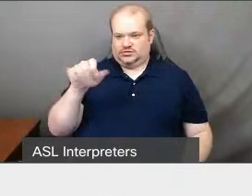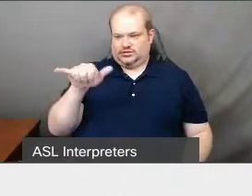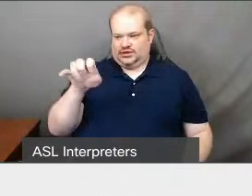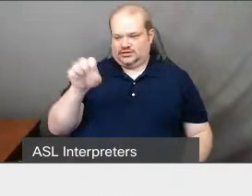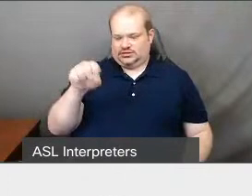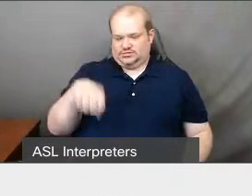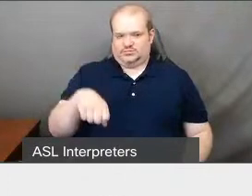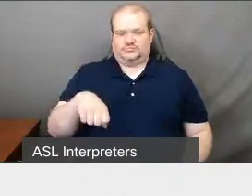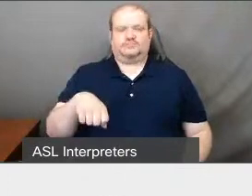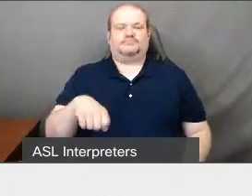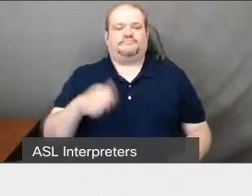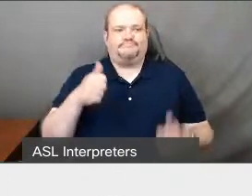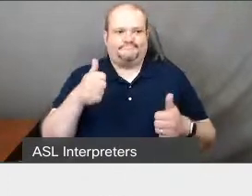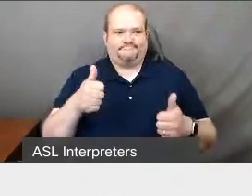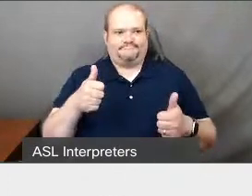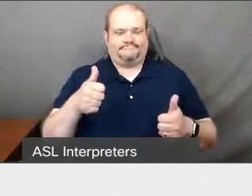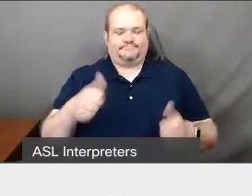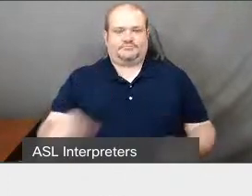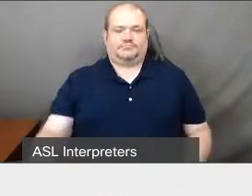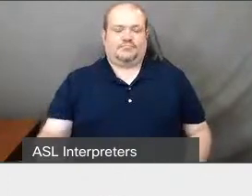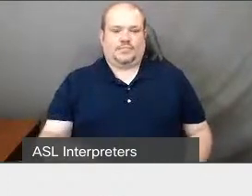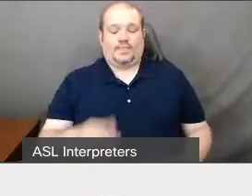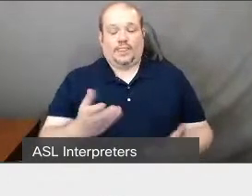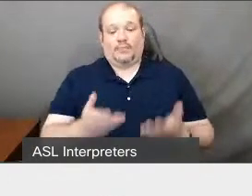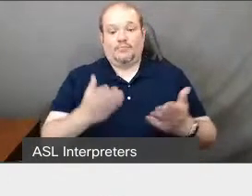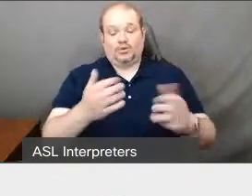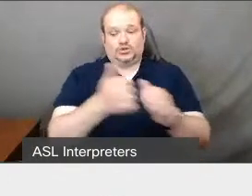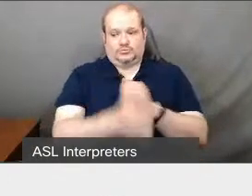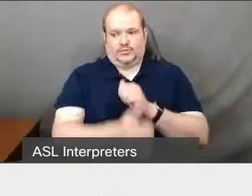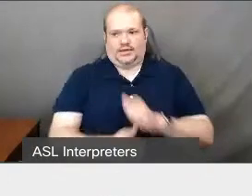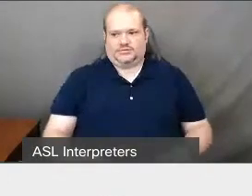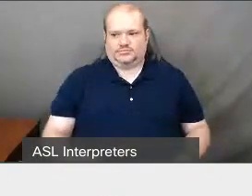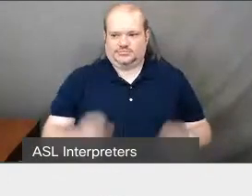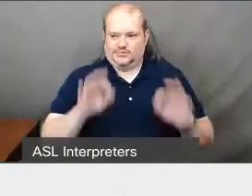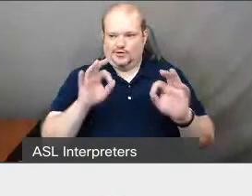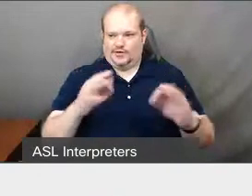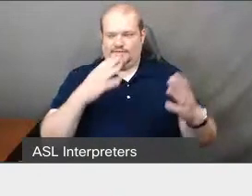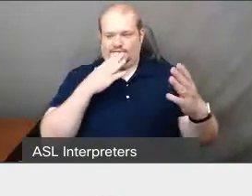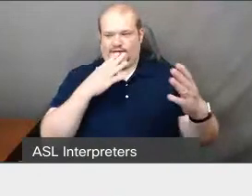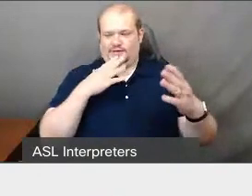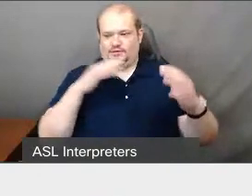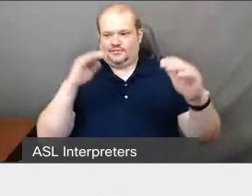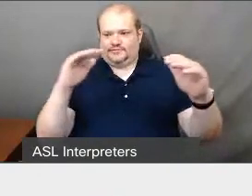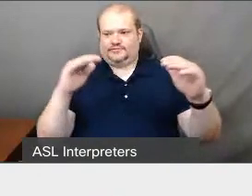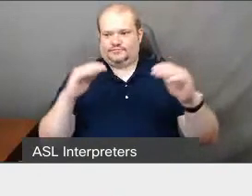Aye. Okay. motion carries. Okay, thank you.